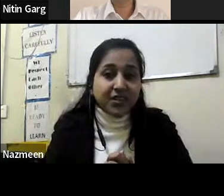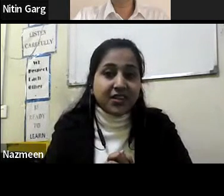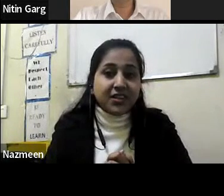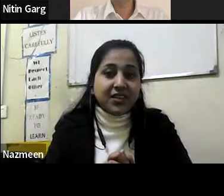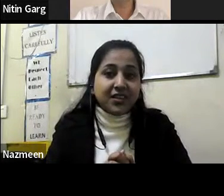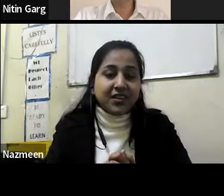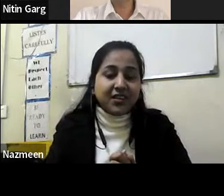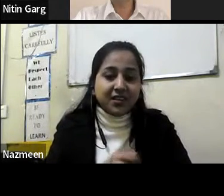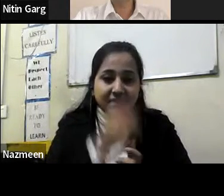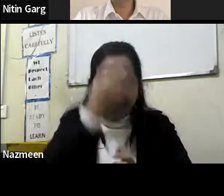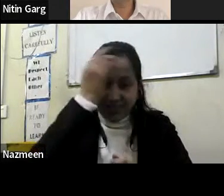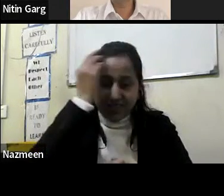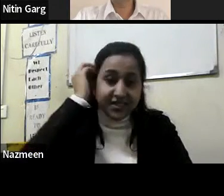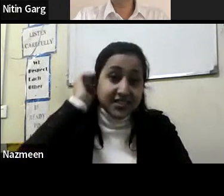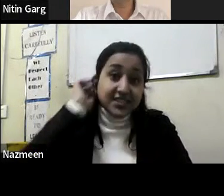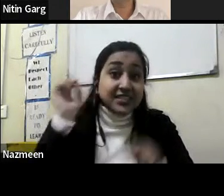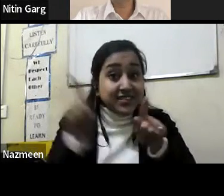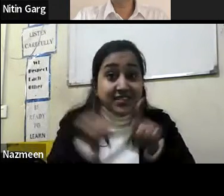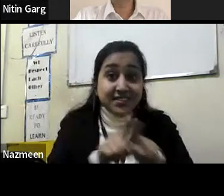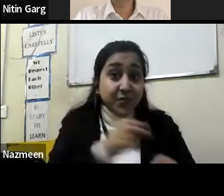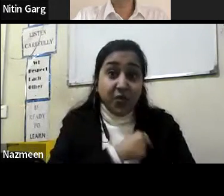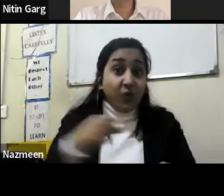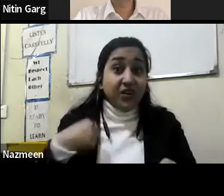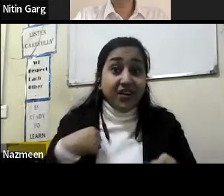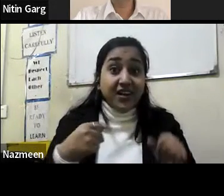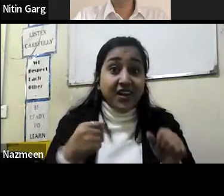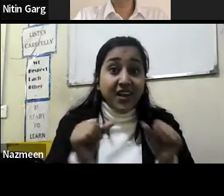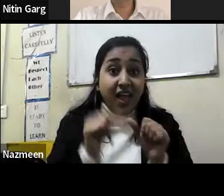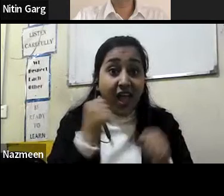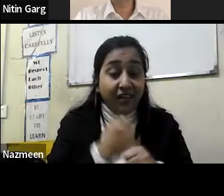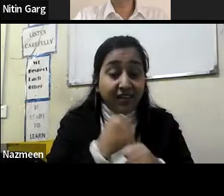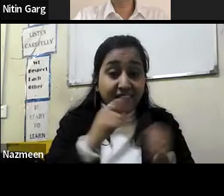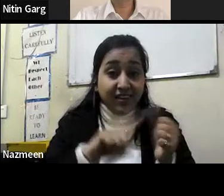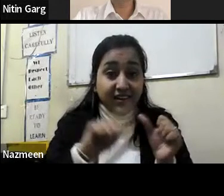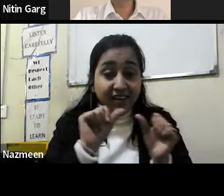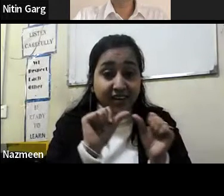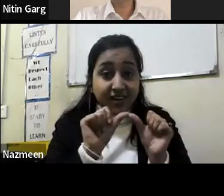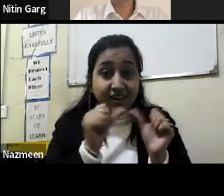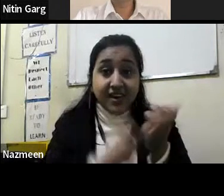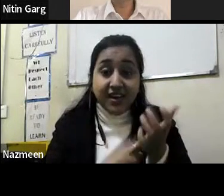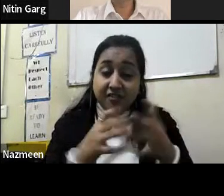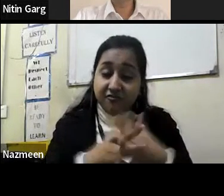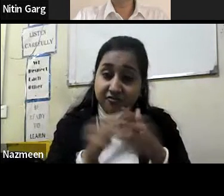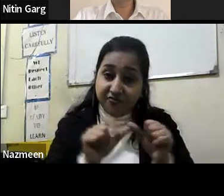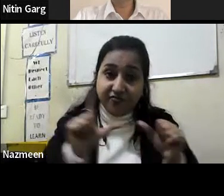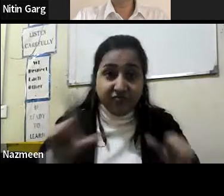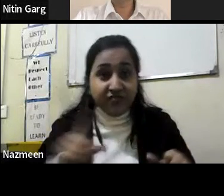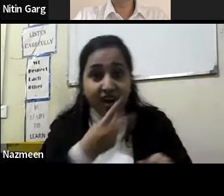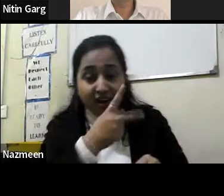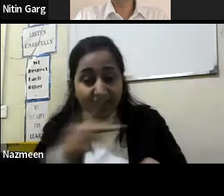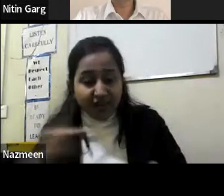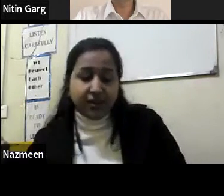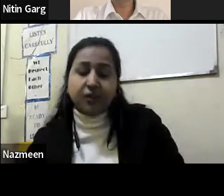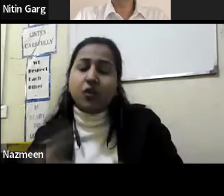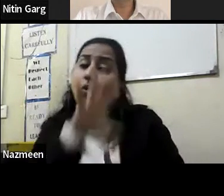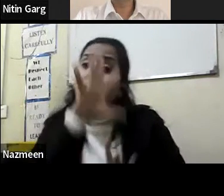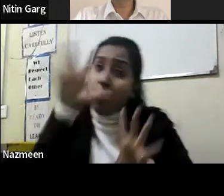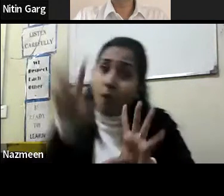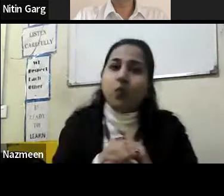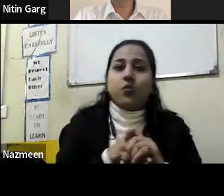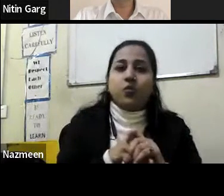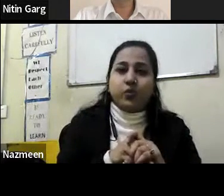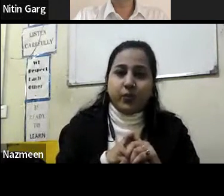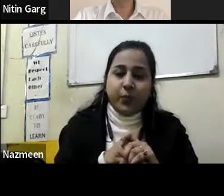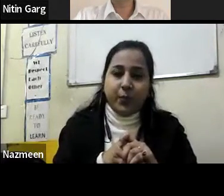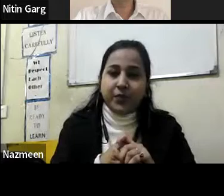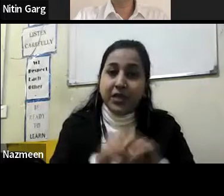visionaries like Dr. Agarwal to go back and reach to these children. So that we are doing a couple of flagship programs around that area where we leverage